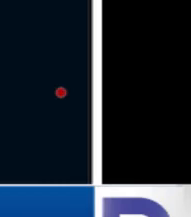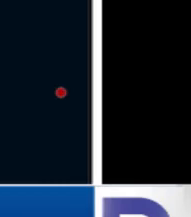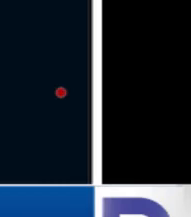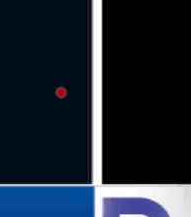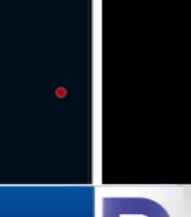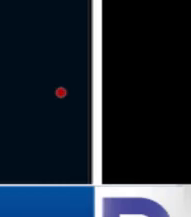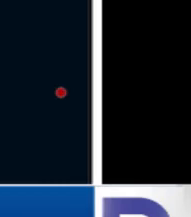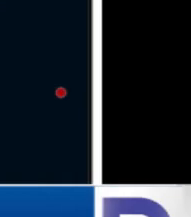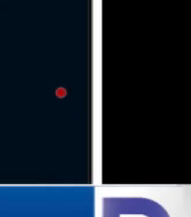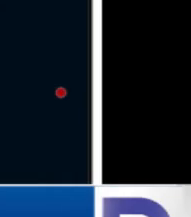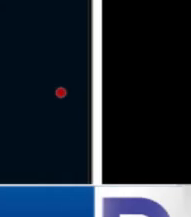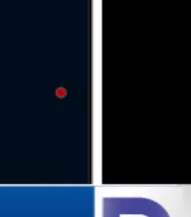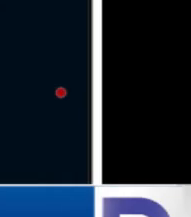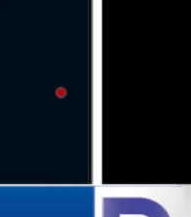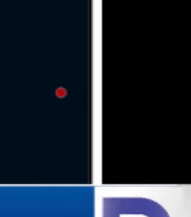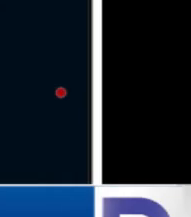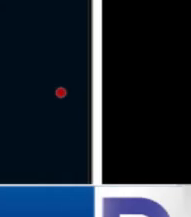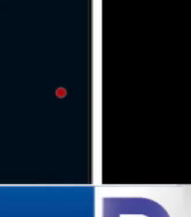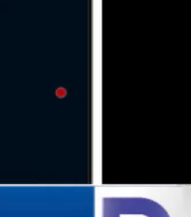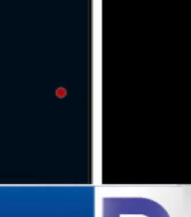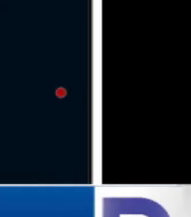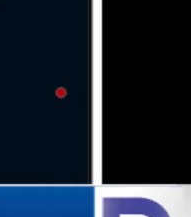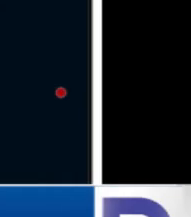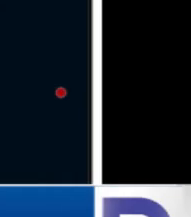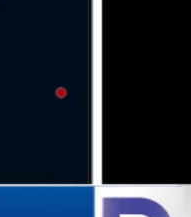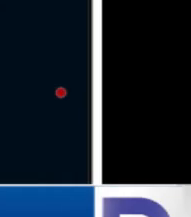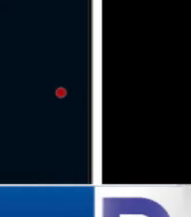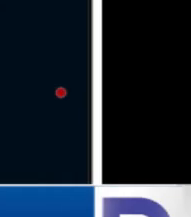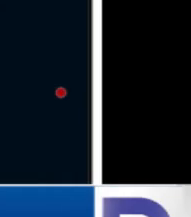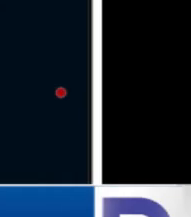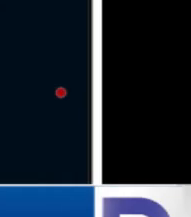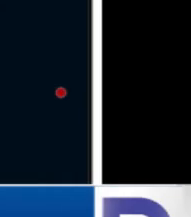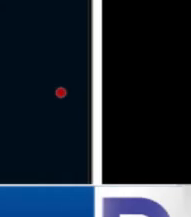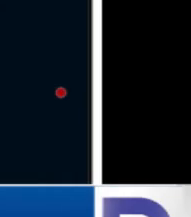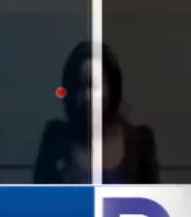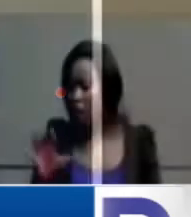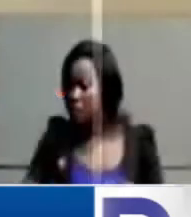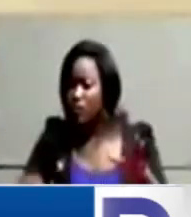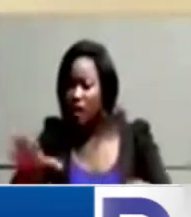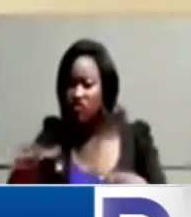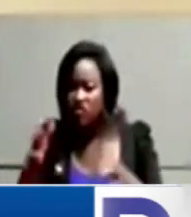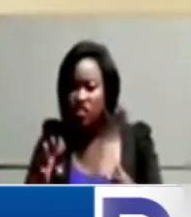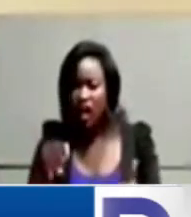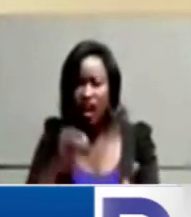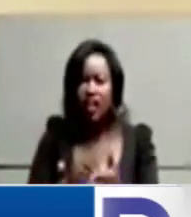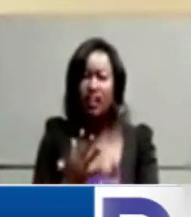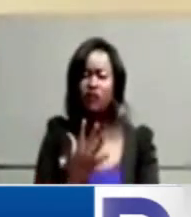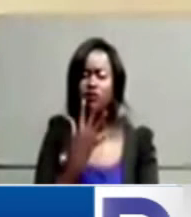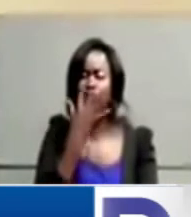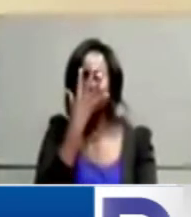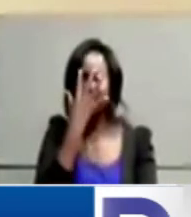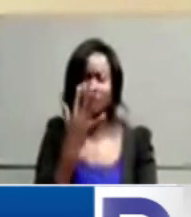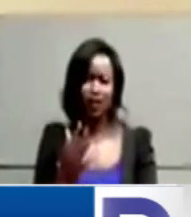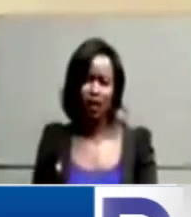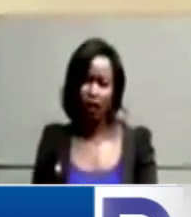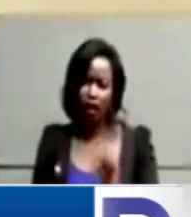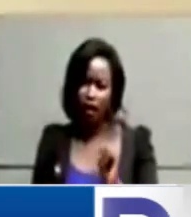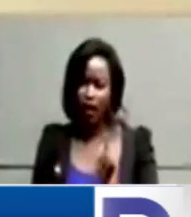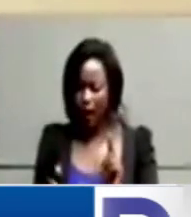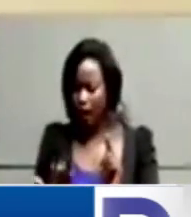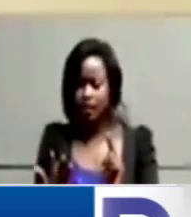kikakyo omuntu lyalina okubeera nga agendamu era erina capacity ki lyalina okubeerako oganti asokola check up for the bw'aba alina